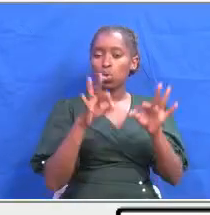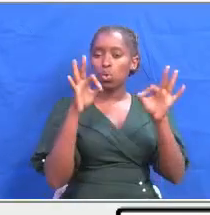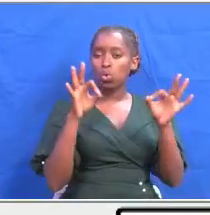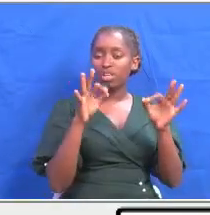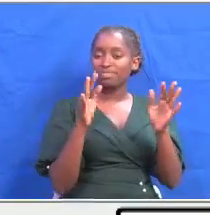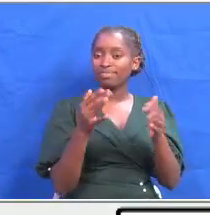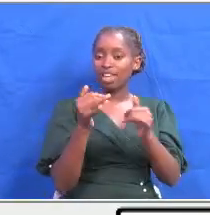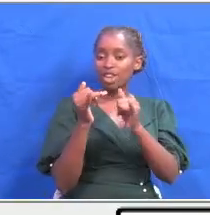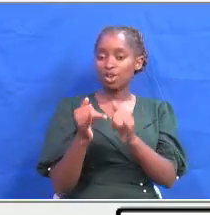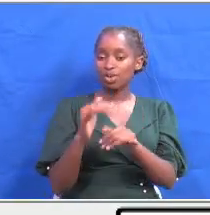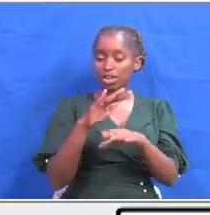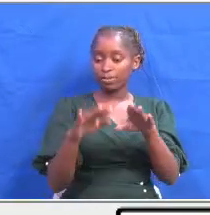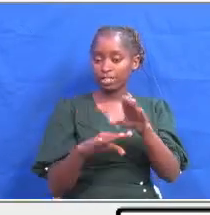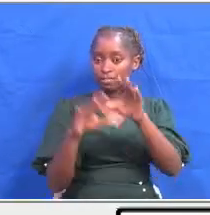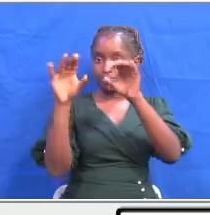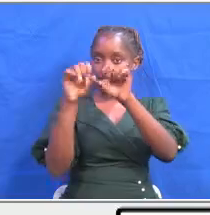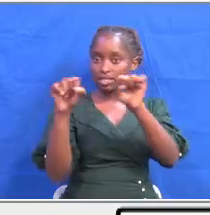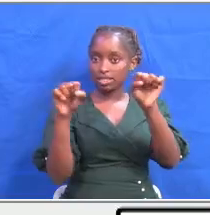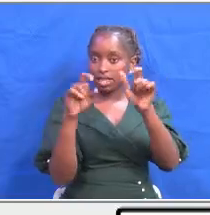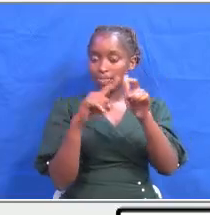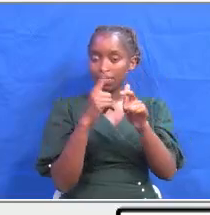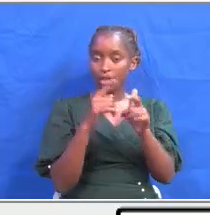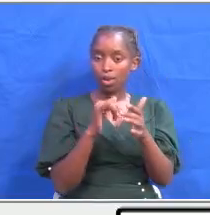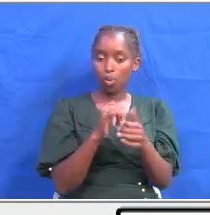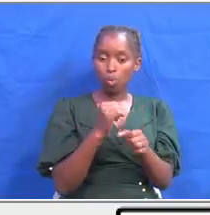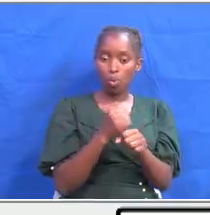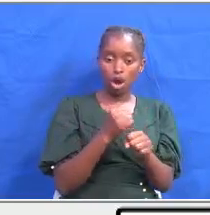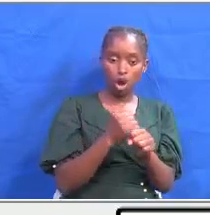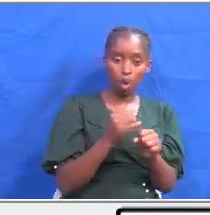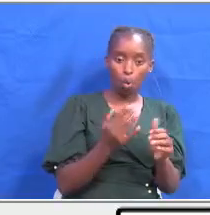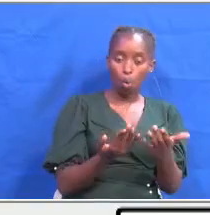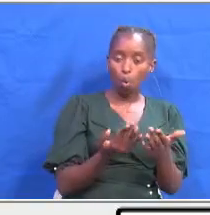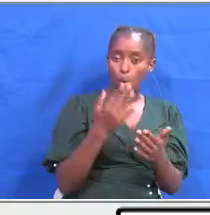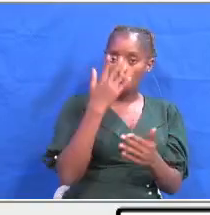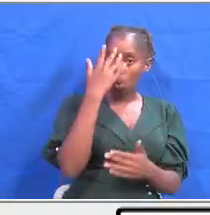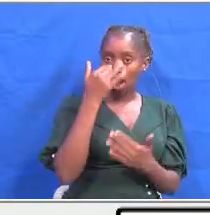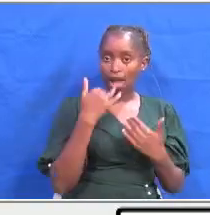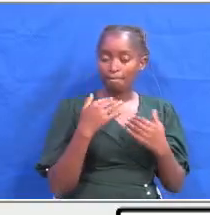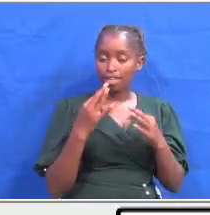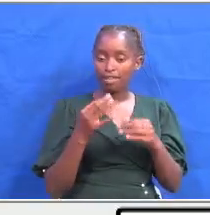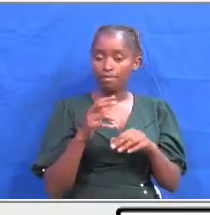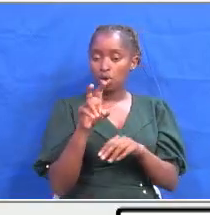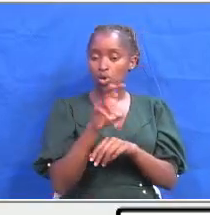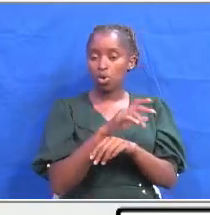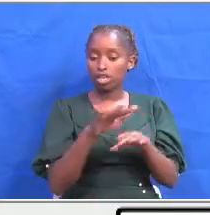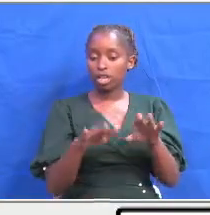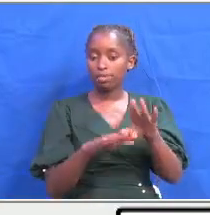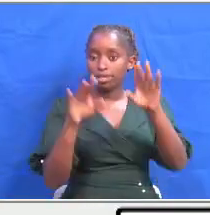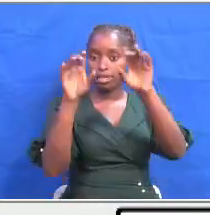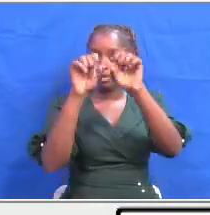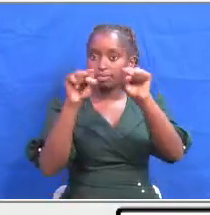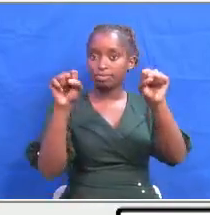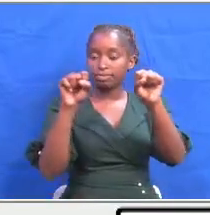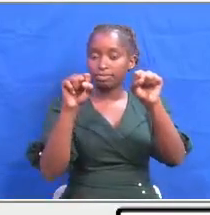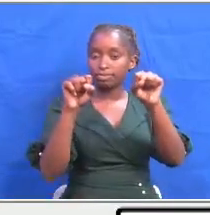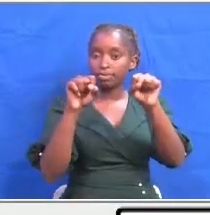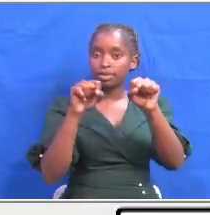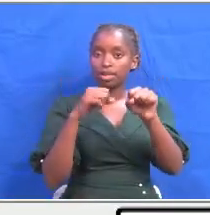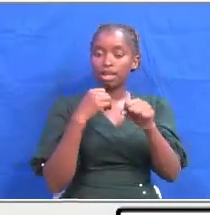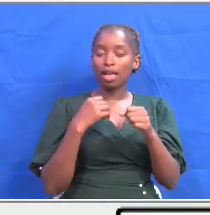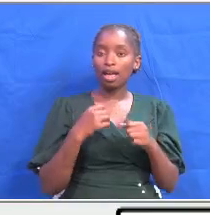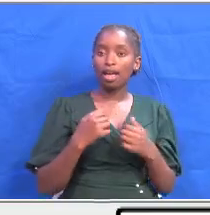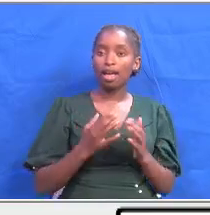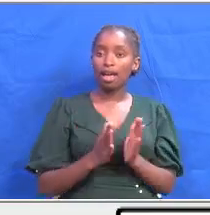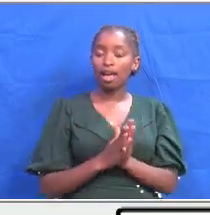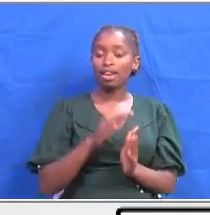president, how does gazettement work? Because if you look for the deputy governors, IBC has been down gazetting. And IBC has been